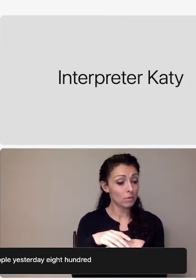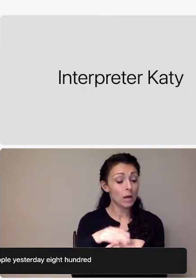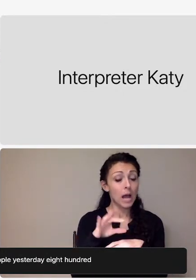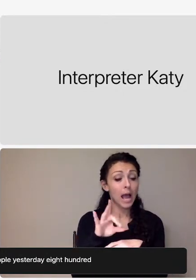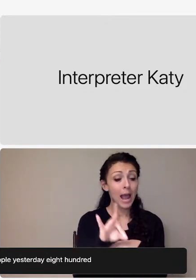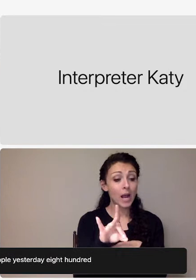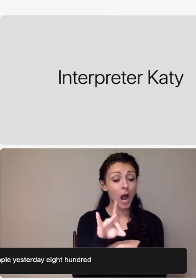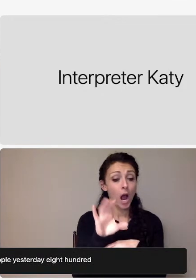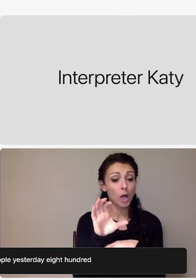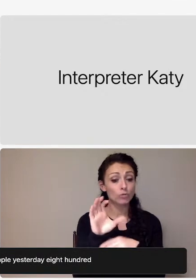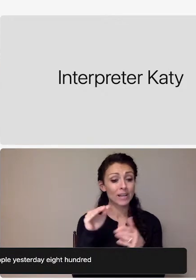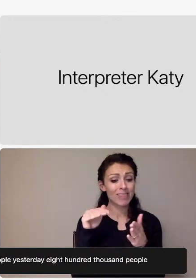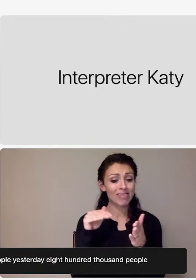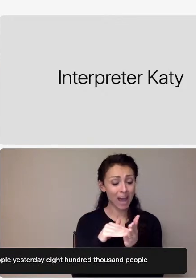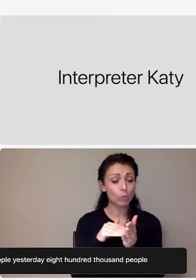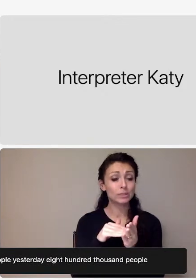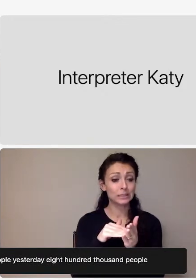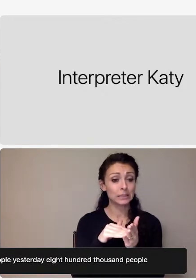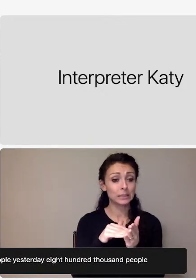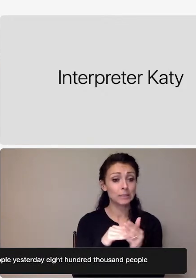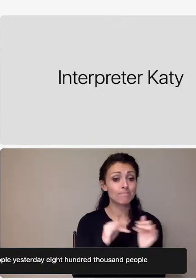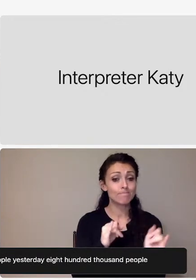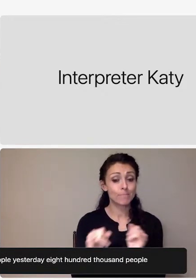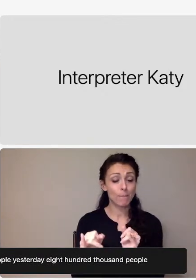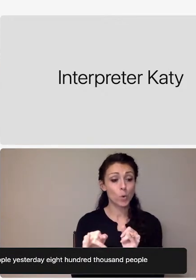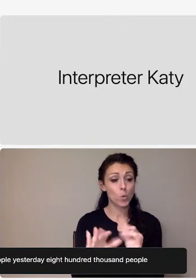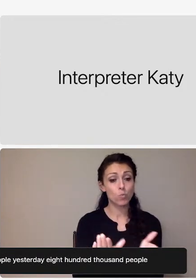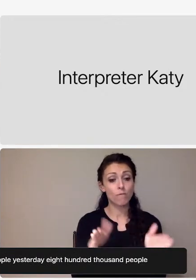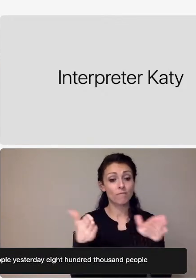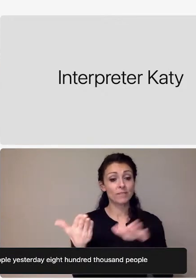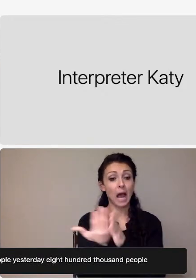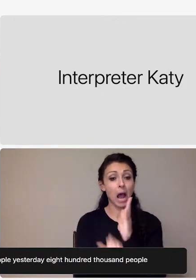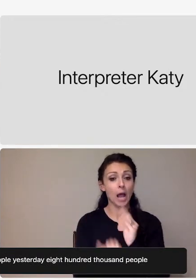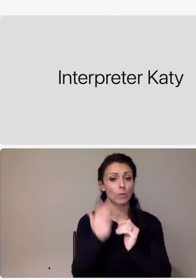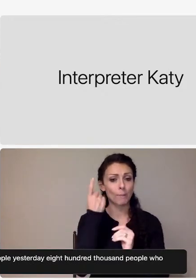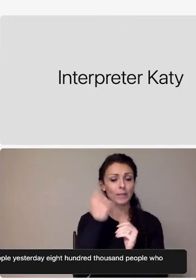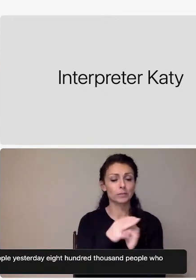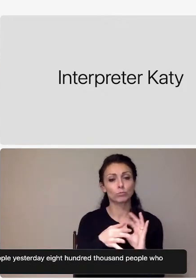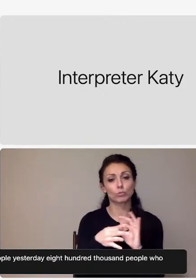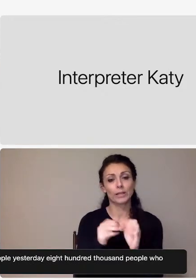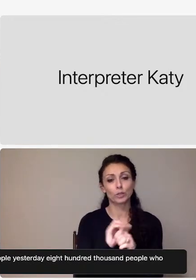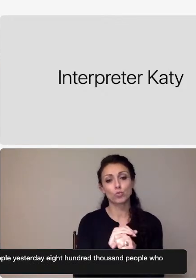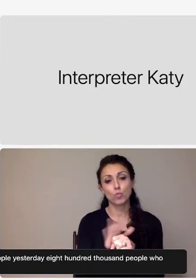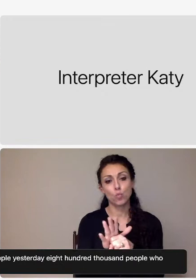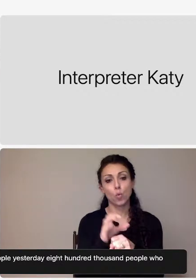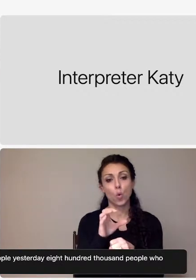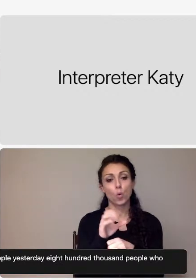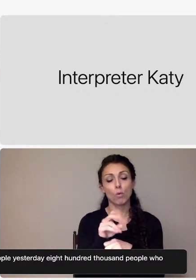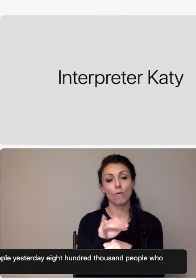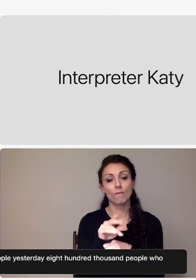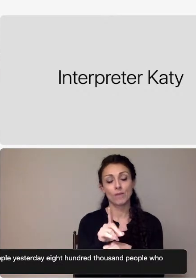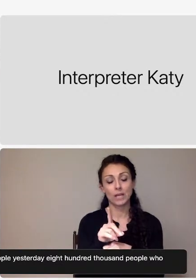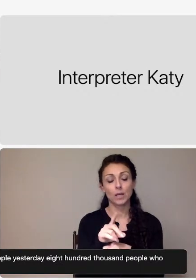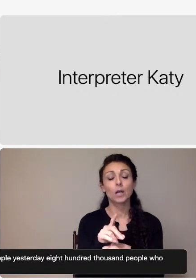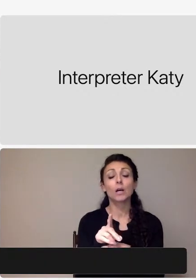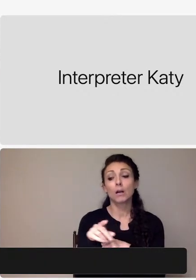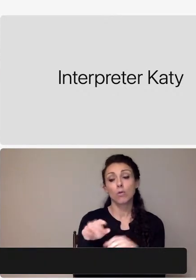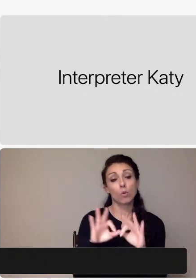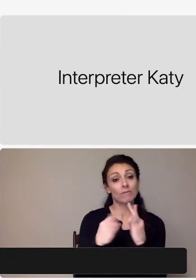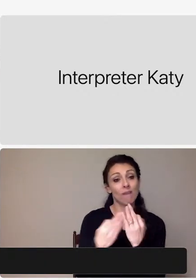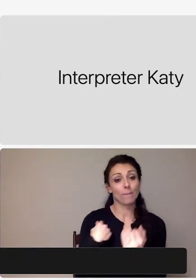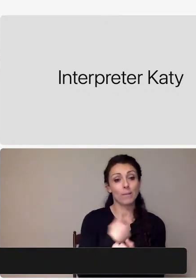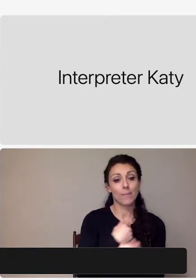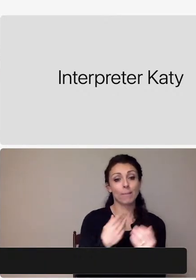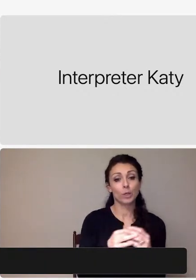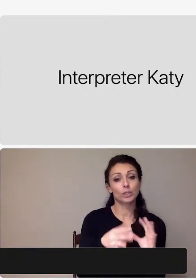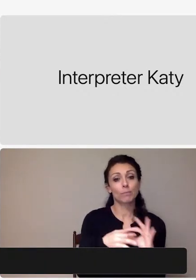people who have died due to covet those are family members of someone